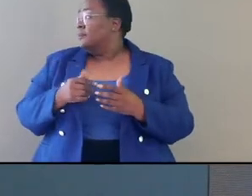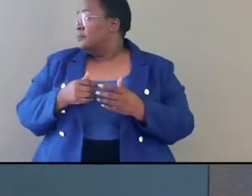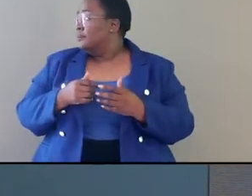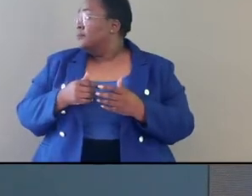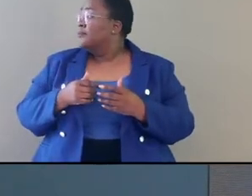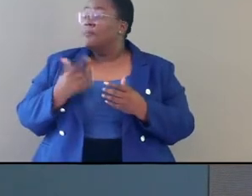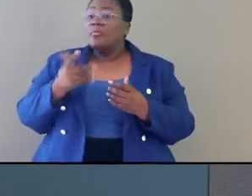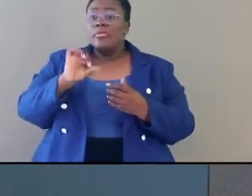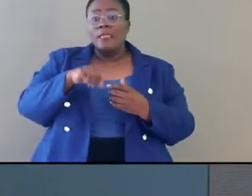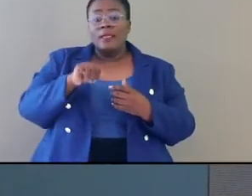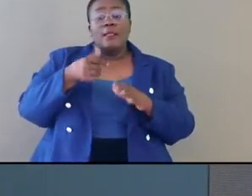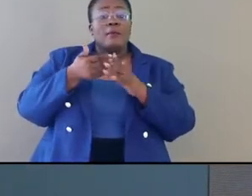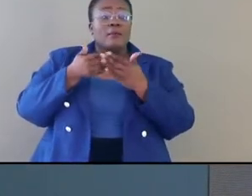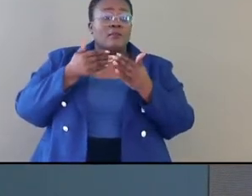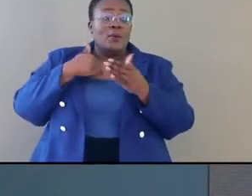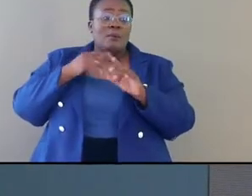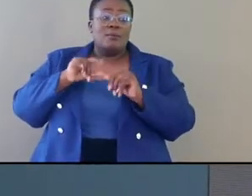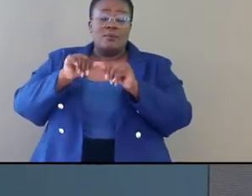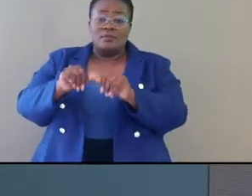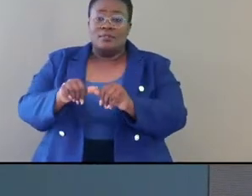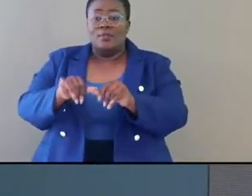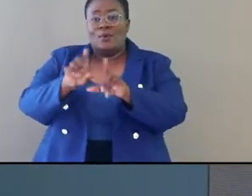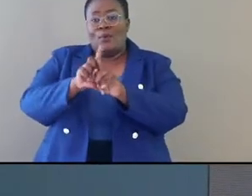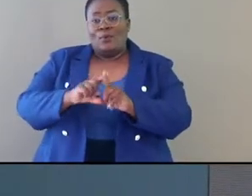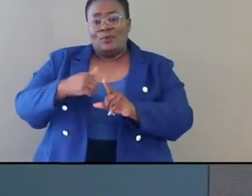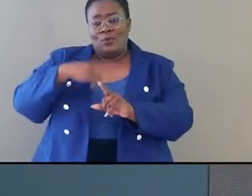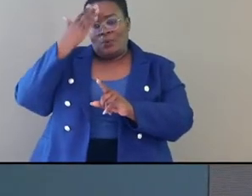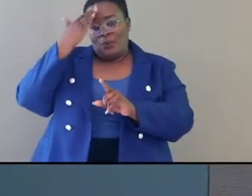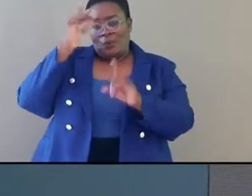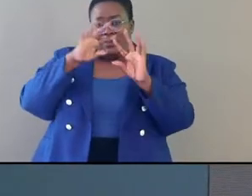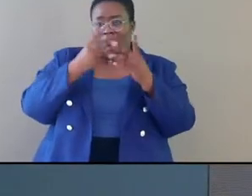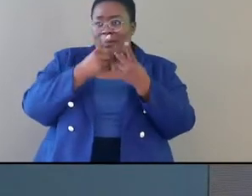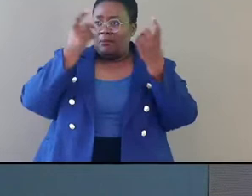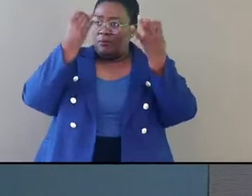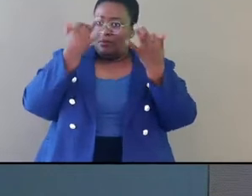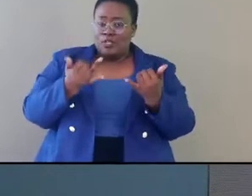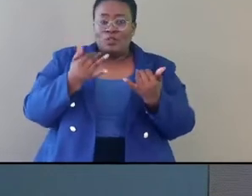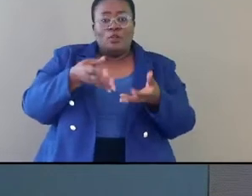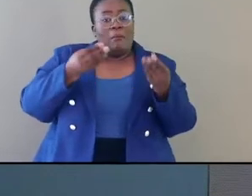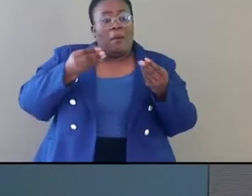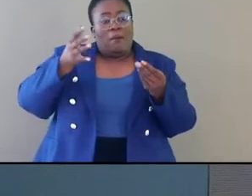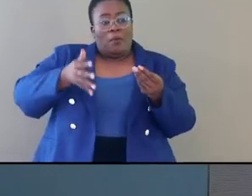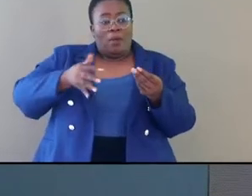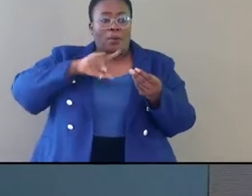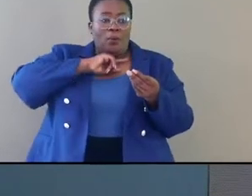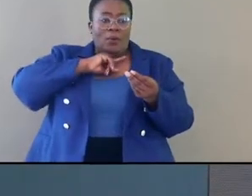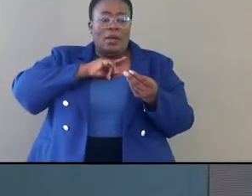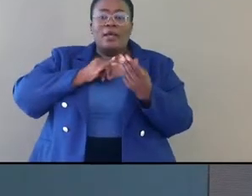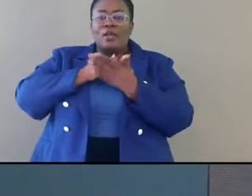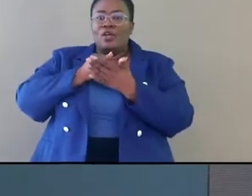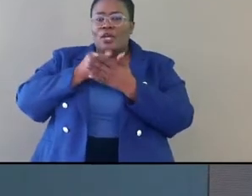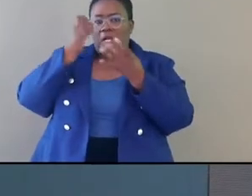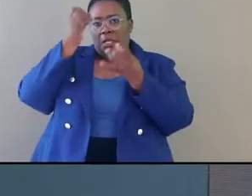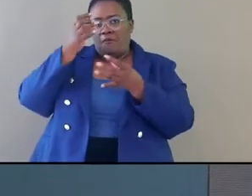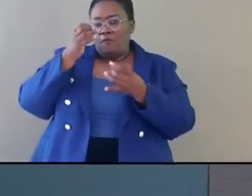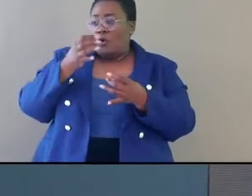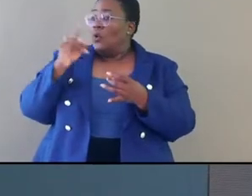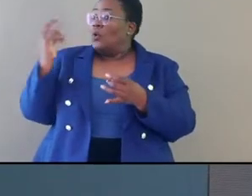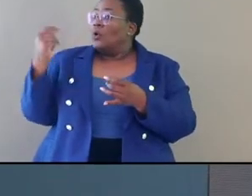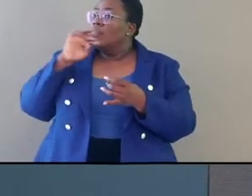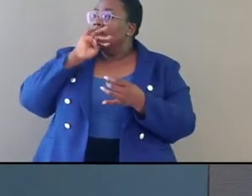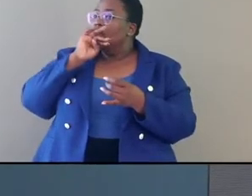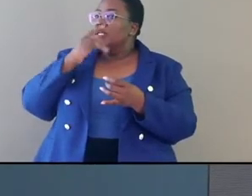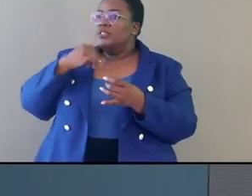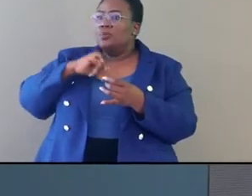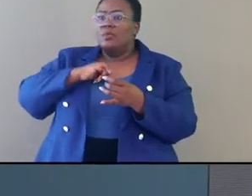and of course before I move on to say that we also know that treasury is not going to get the surplus because the early data on revenue shows that we're actually going to